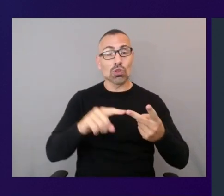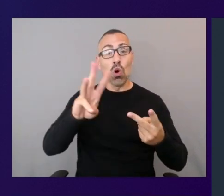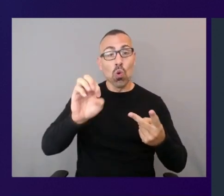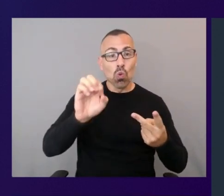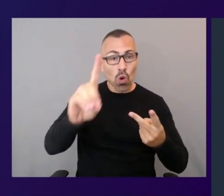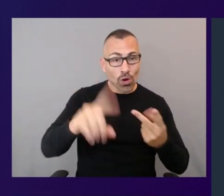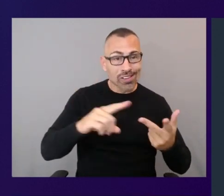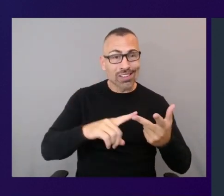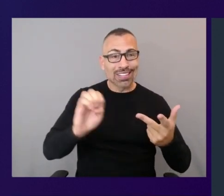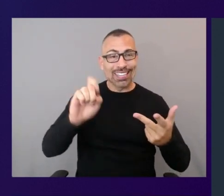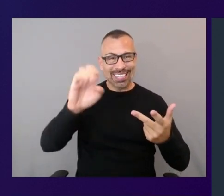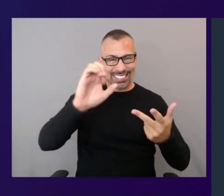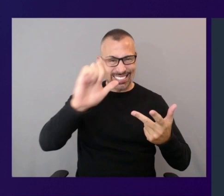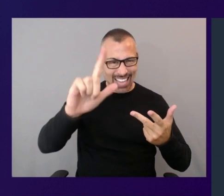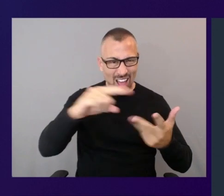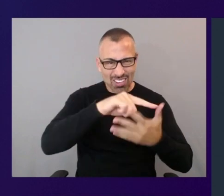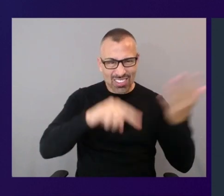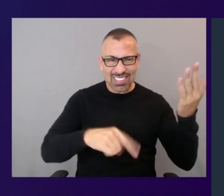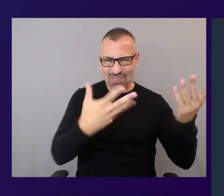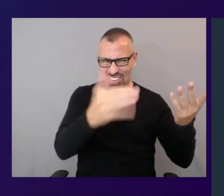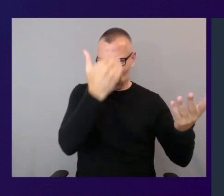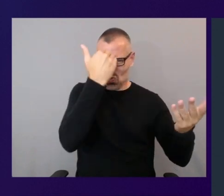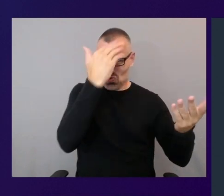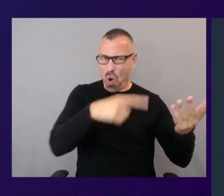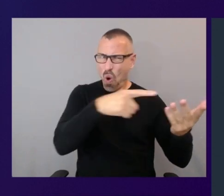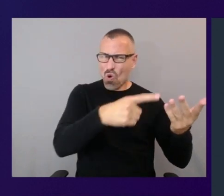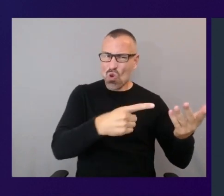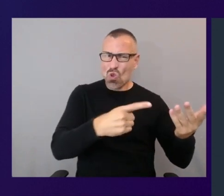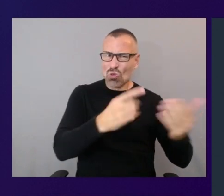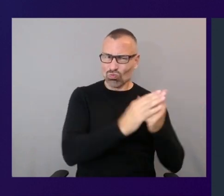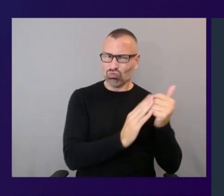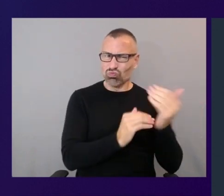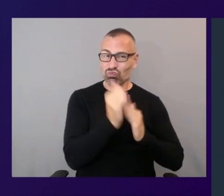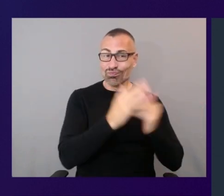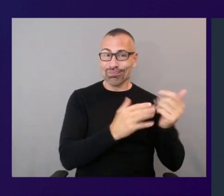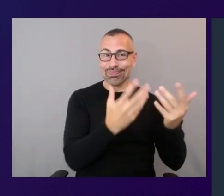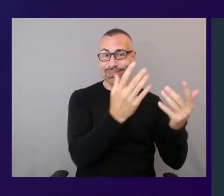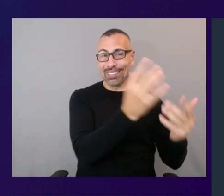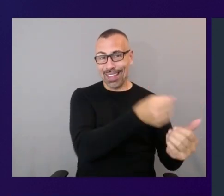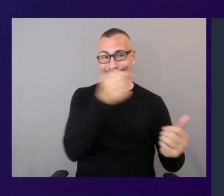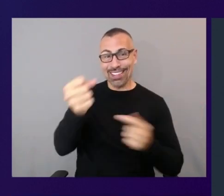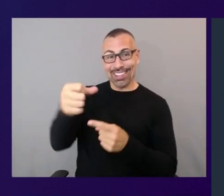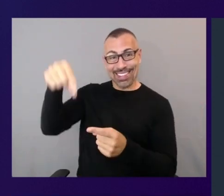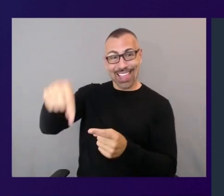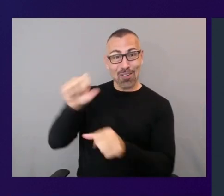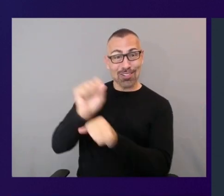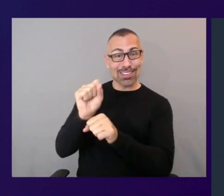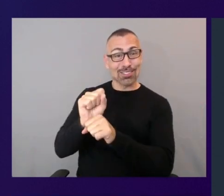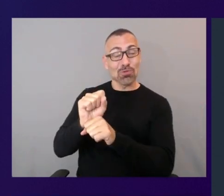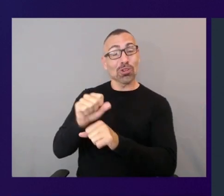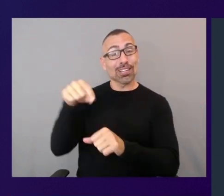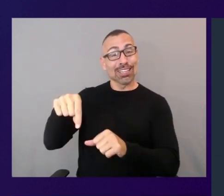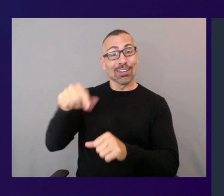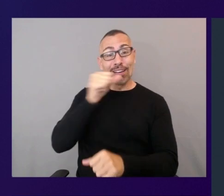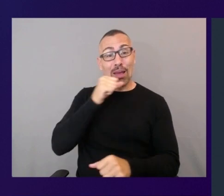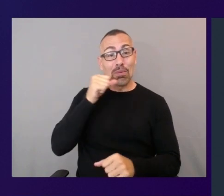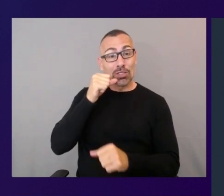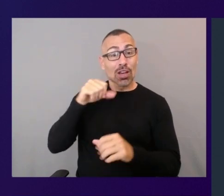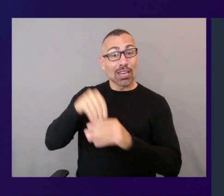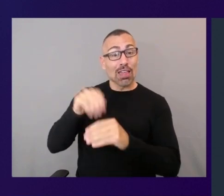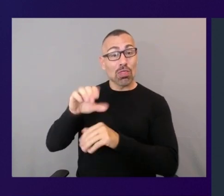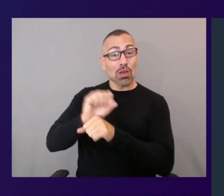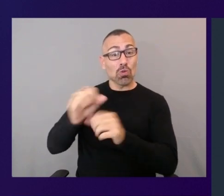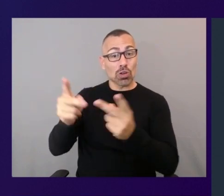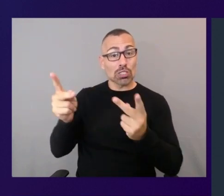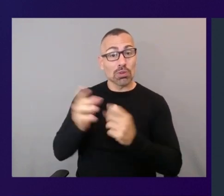years, and they now get to continue to use those on Amazon Workspaces. And of course, if you have a purpose-built or bespoke solution